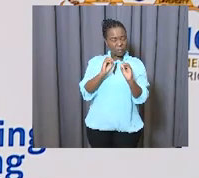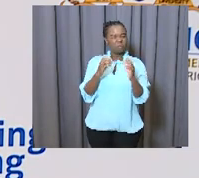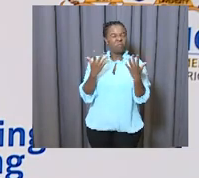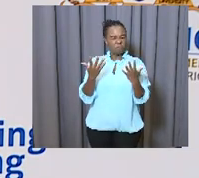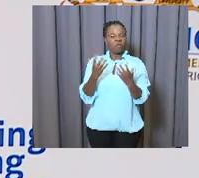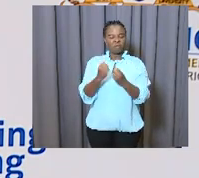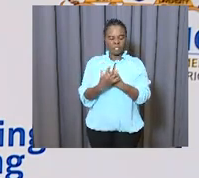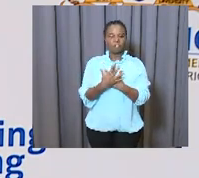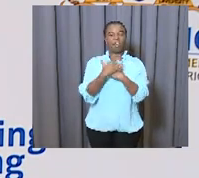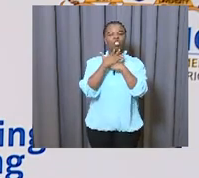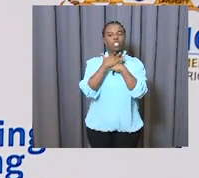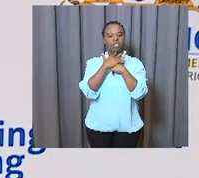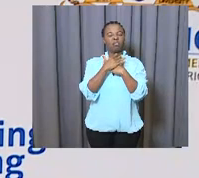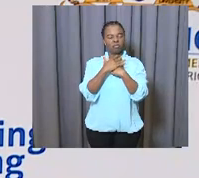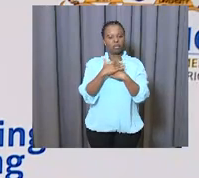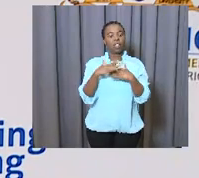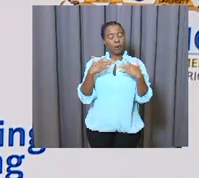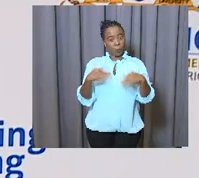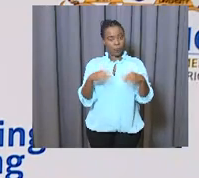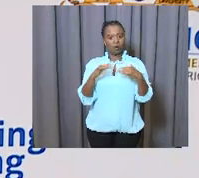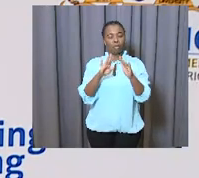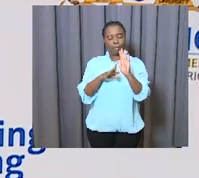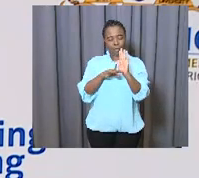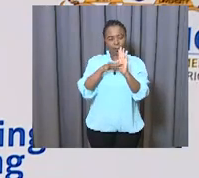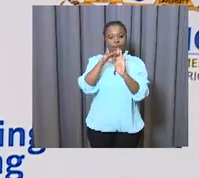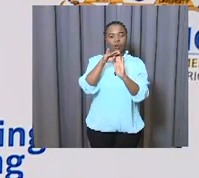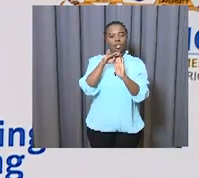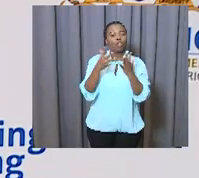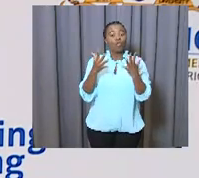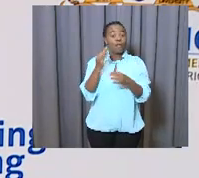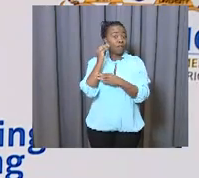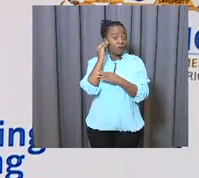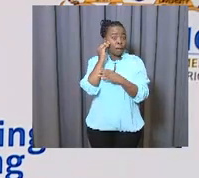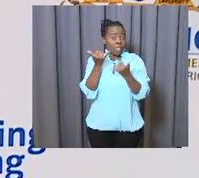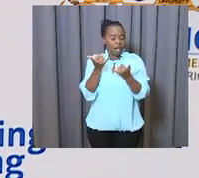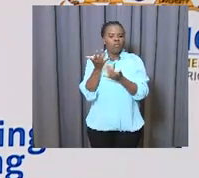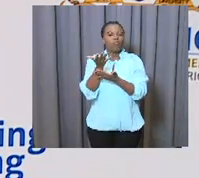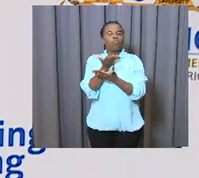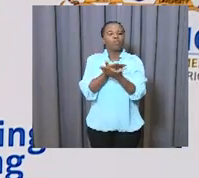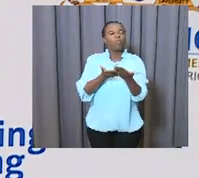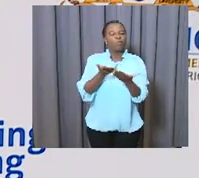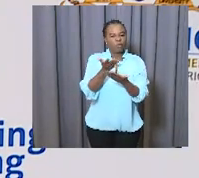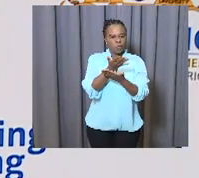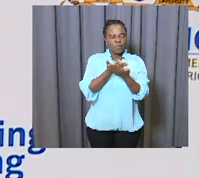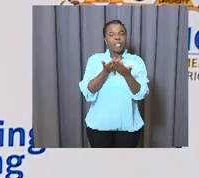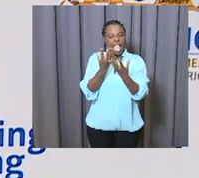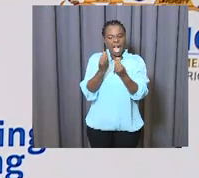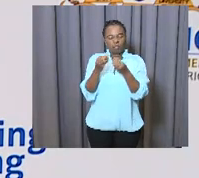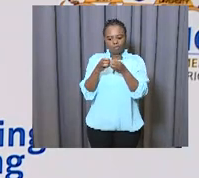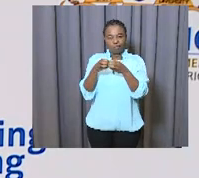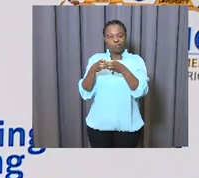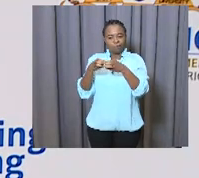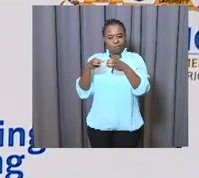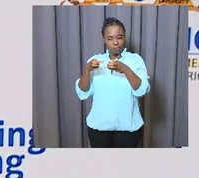infections of people at a large scale. So we are sharing with you the information that says they are emerging. The